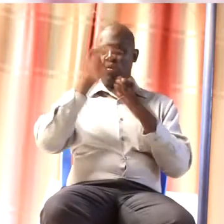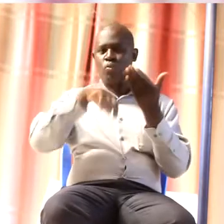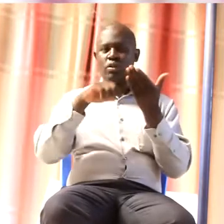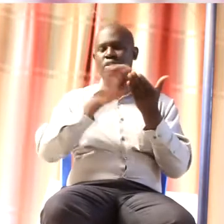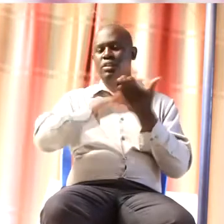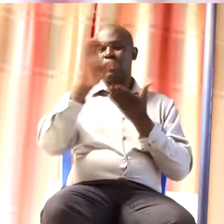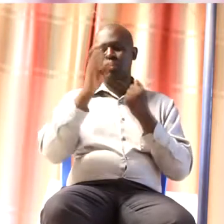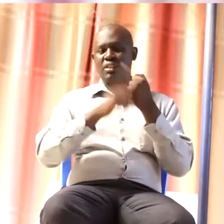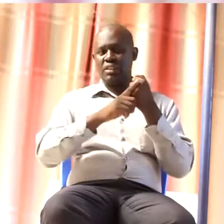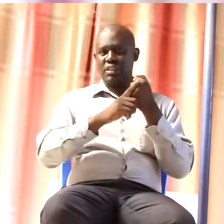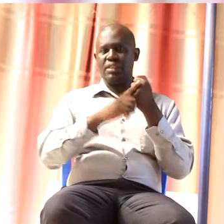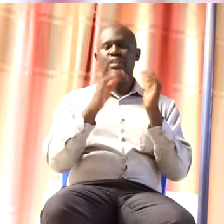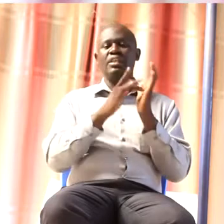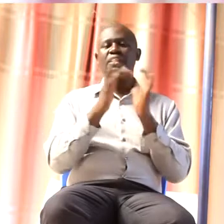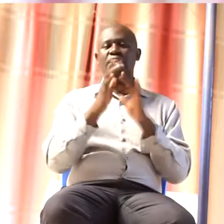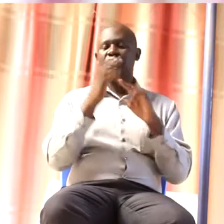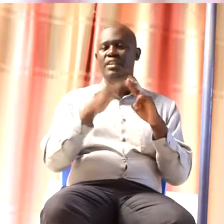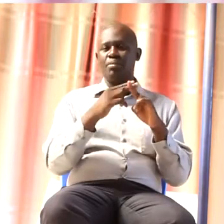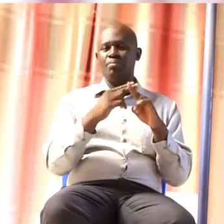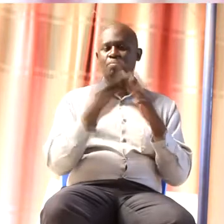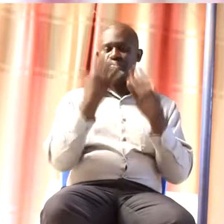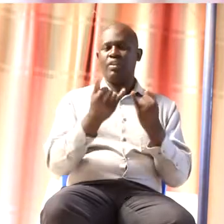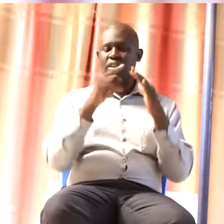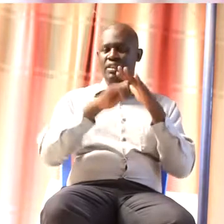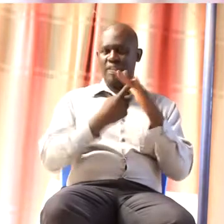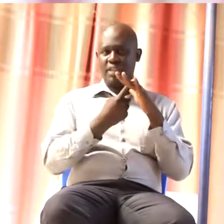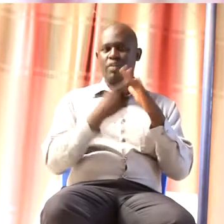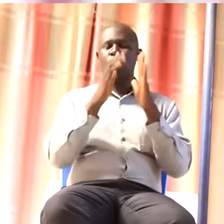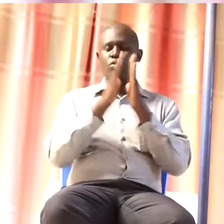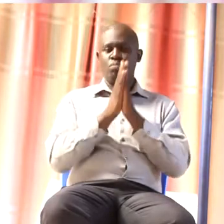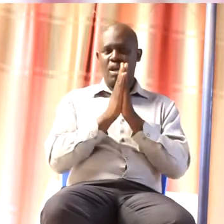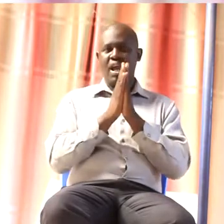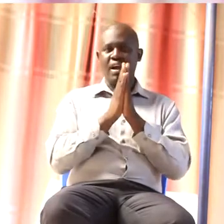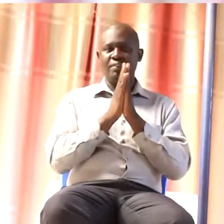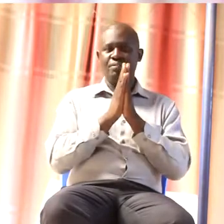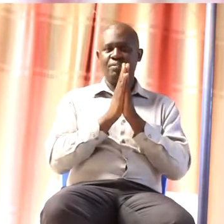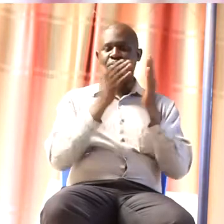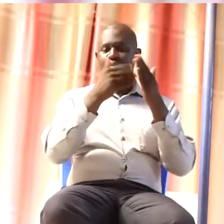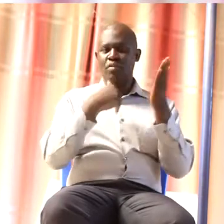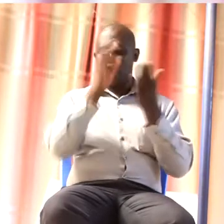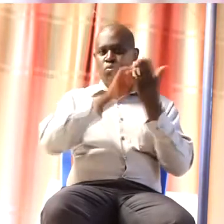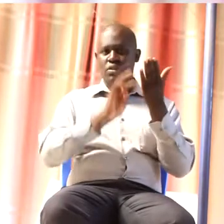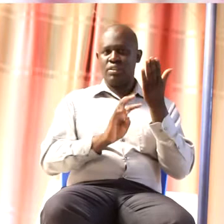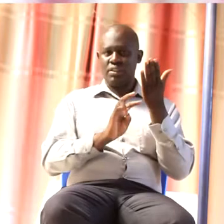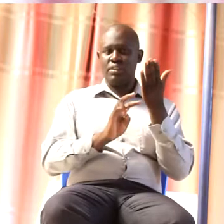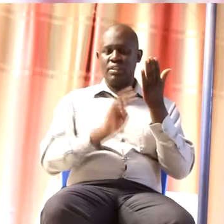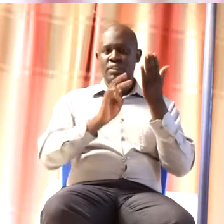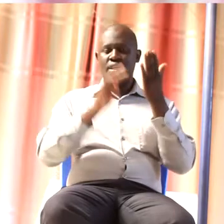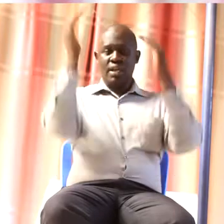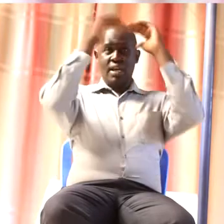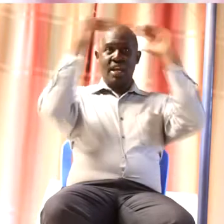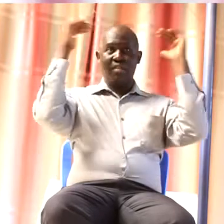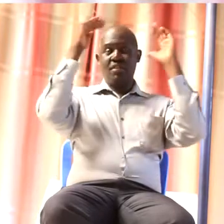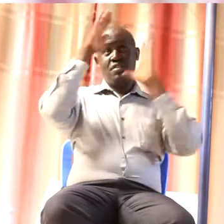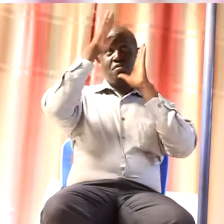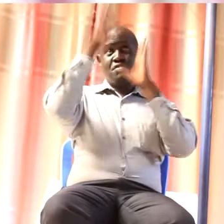focus in Jesus' name. Let's just have a word of prayer before we read the word of God. Heavenly Father, in Jesus'